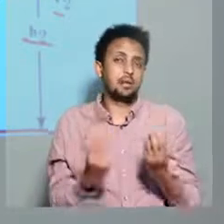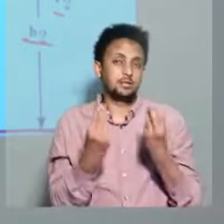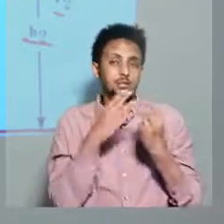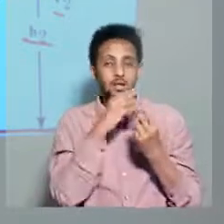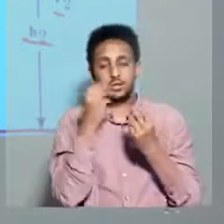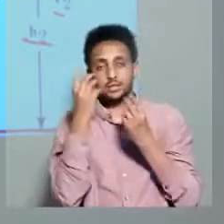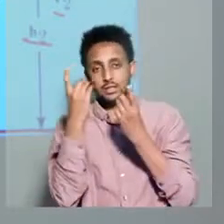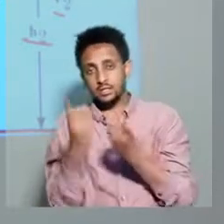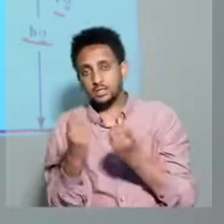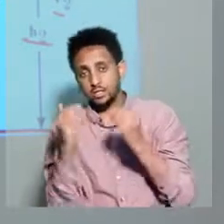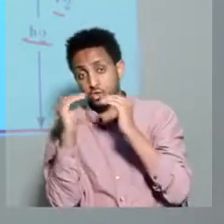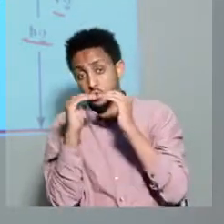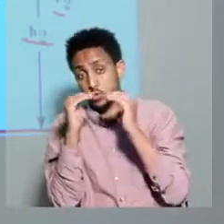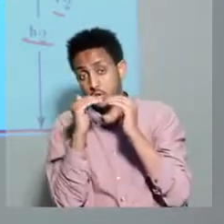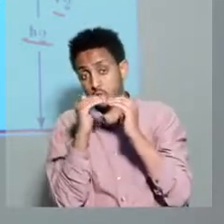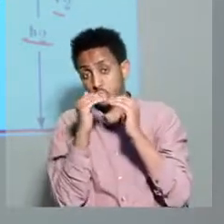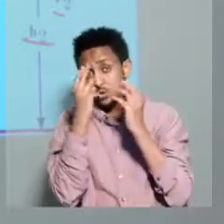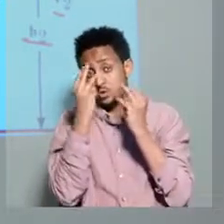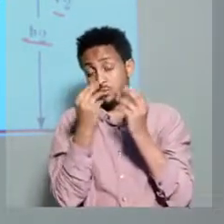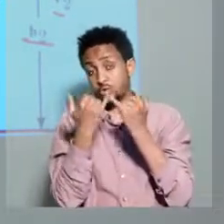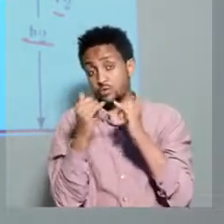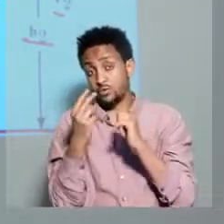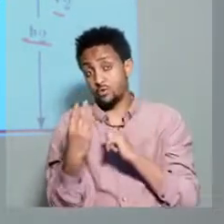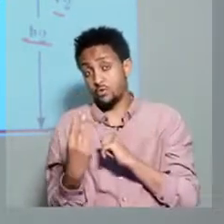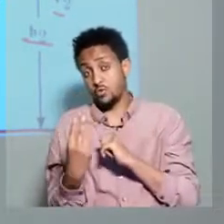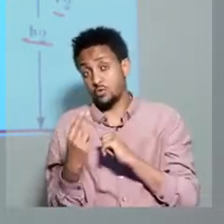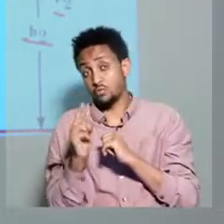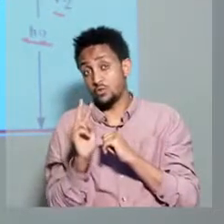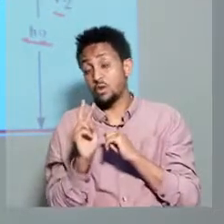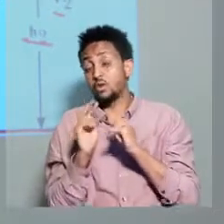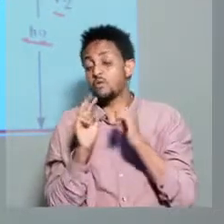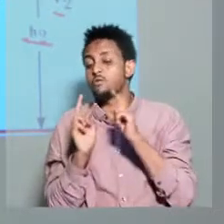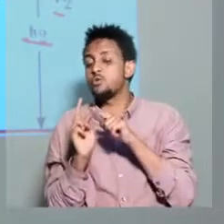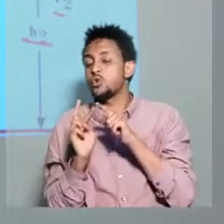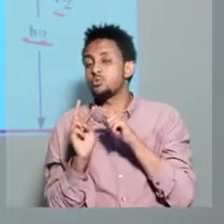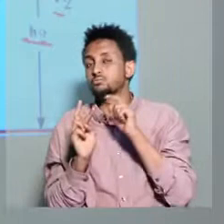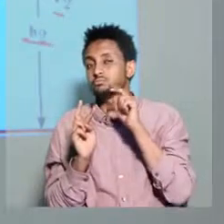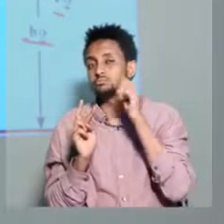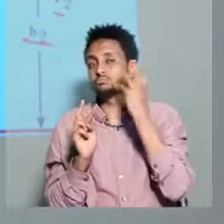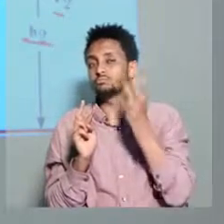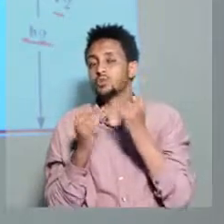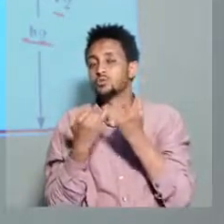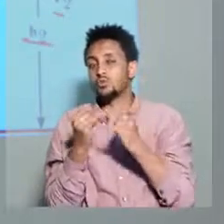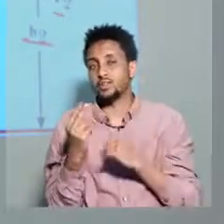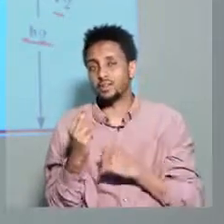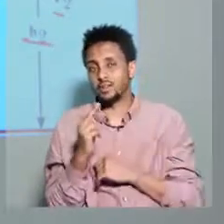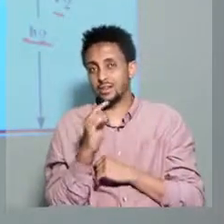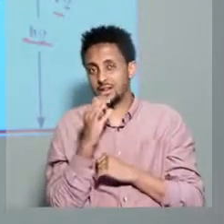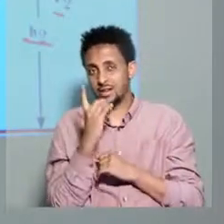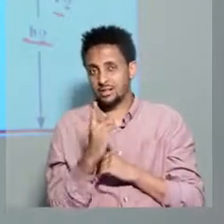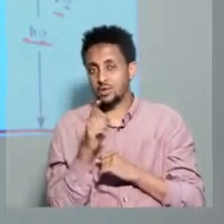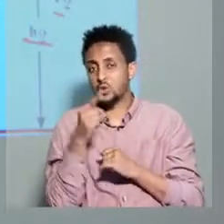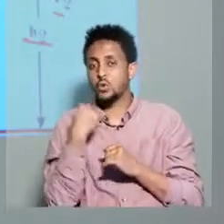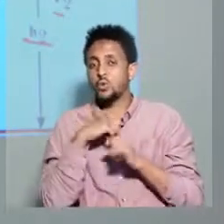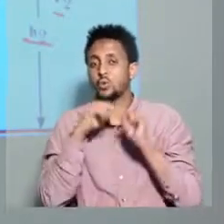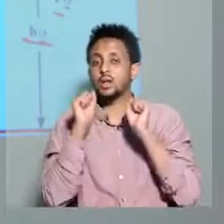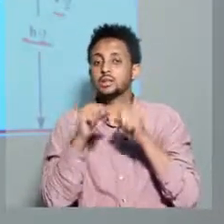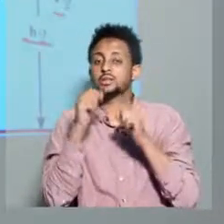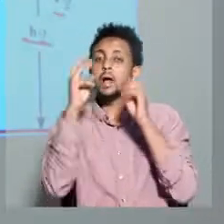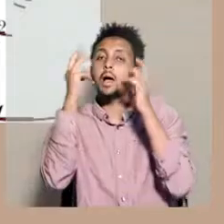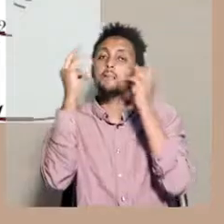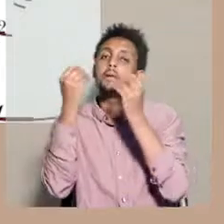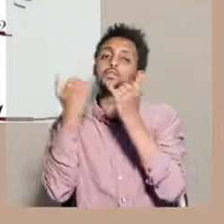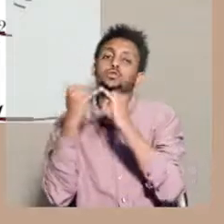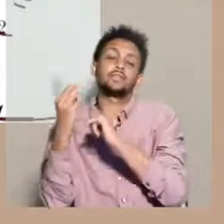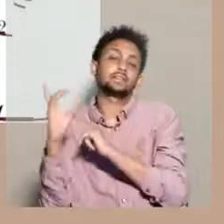that density is equals to mass over volume, so that volume can be expressed as mass over density. So we can express it as mass